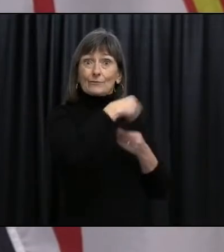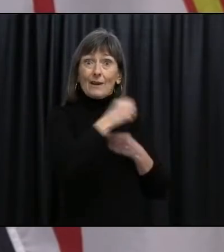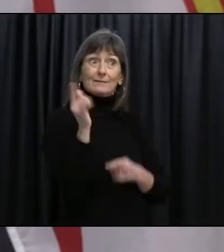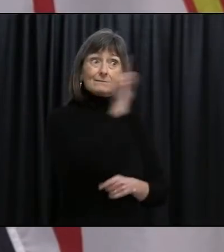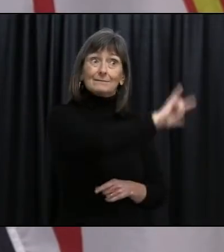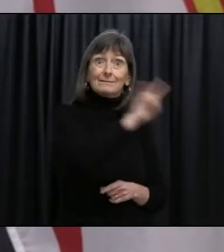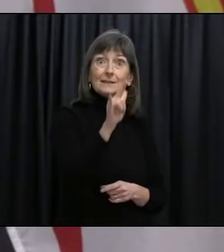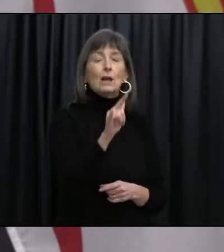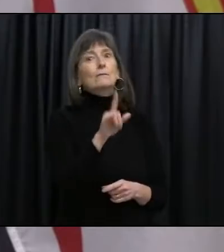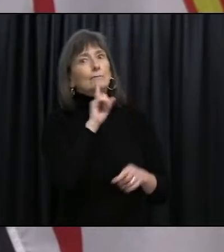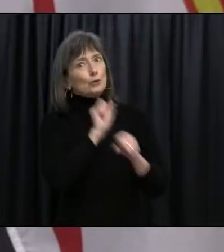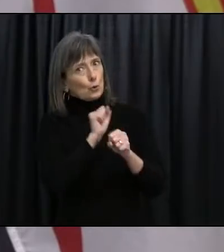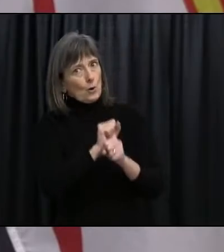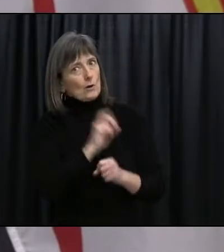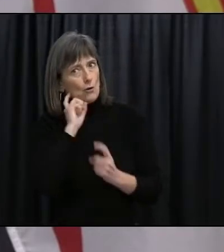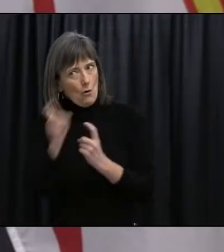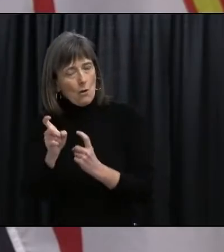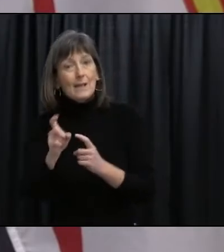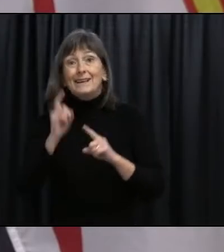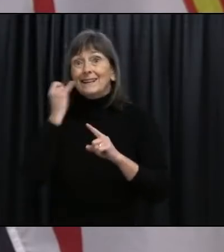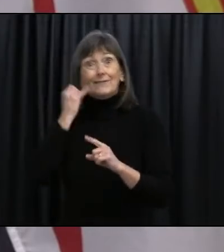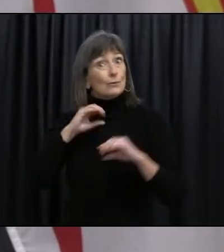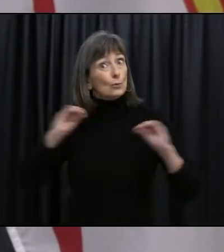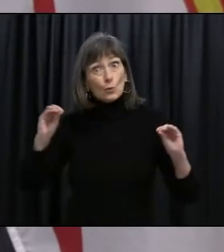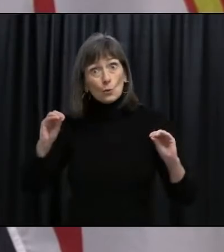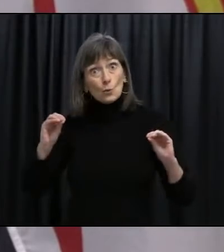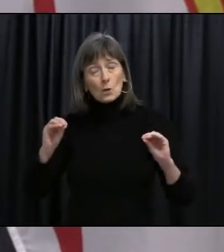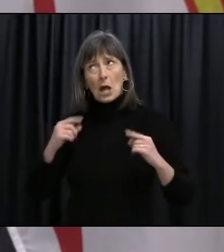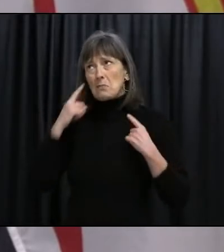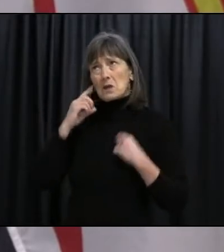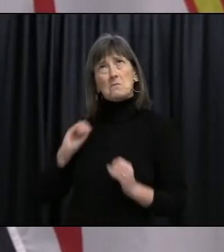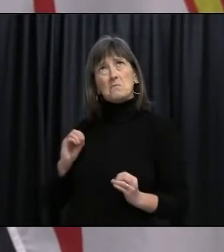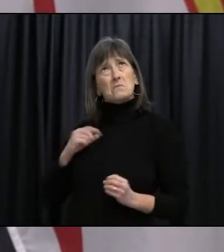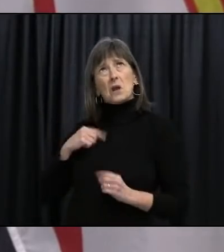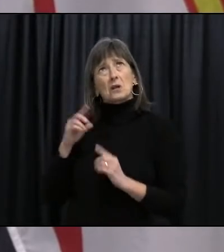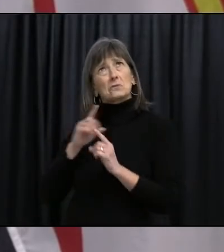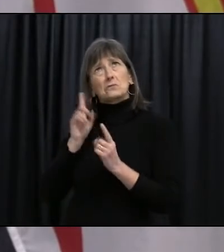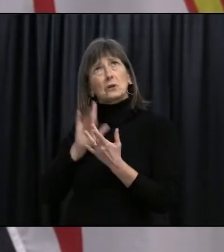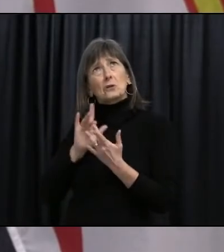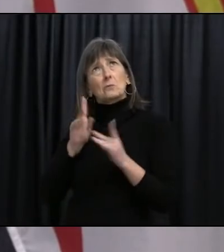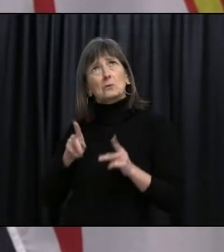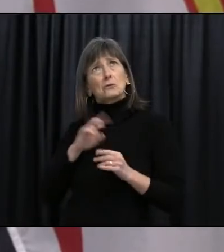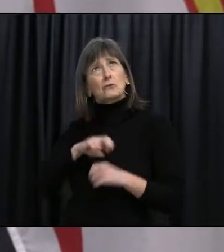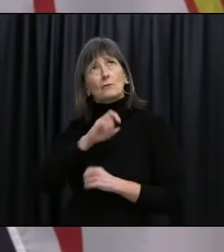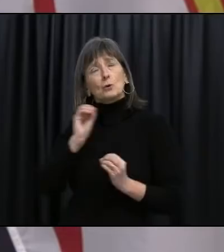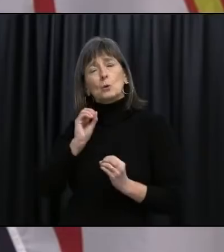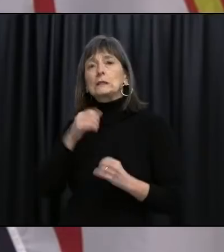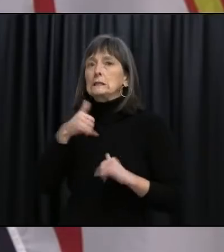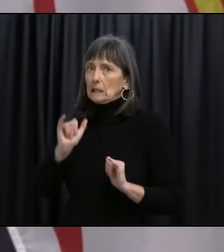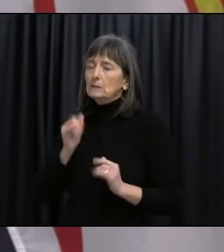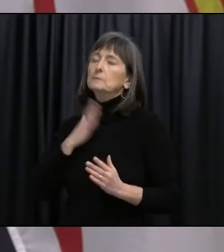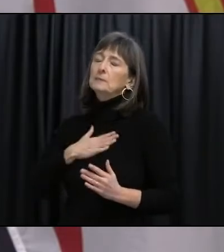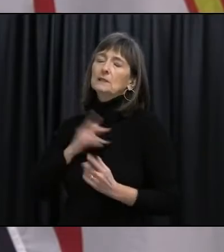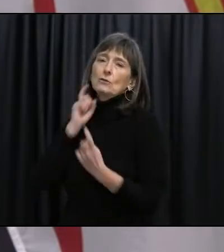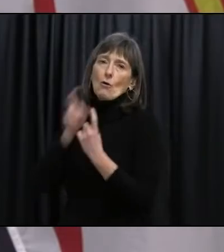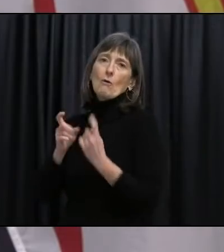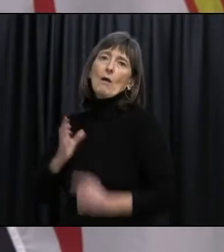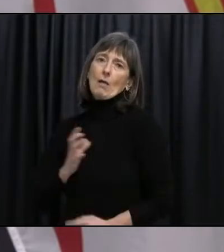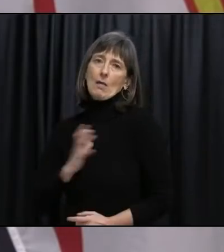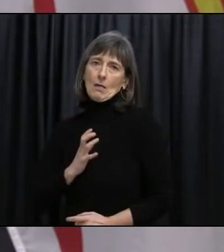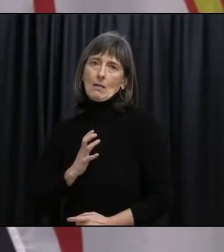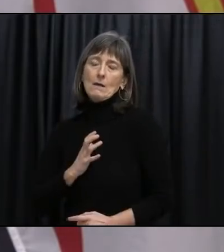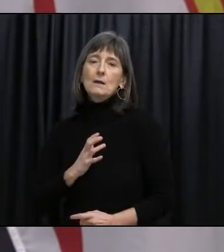with travelers, and even for those who don't think they have been exposed to COVID. There are many people over the course